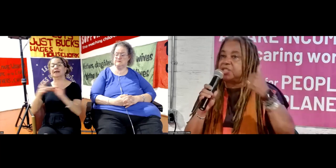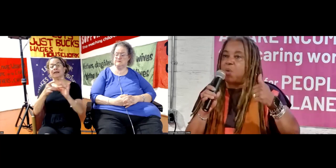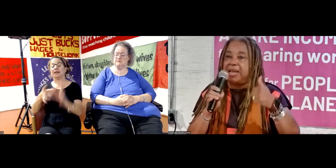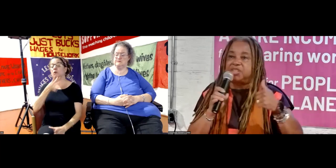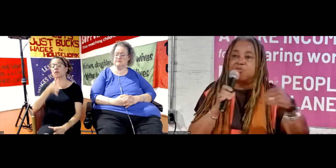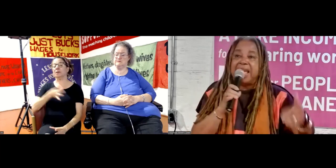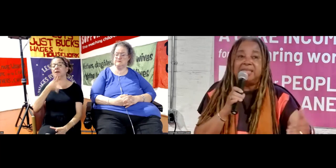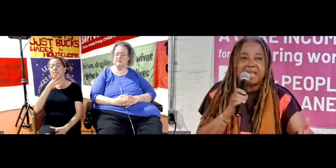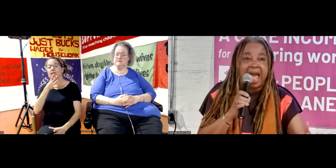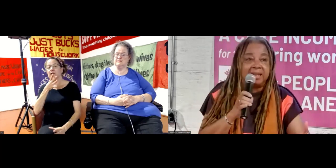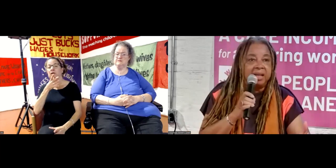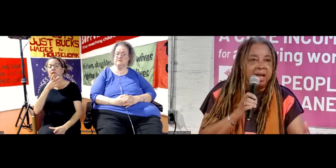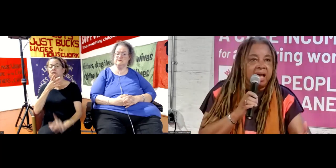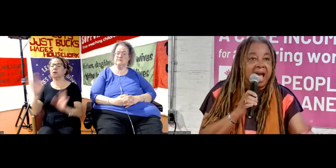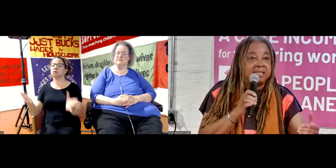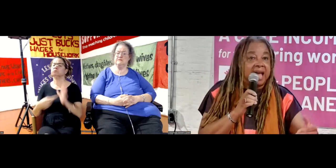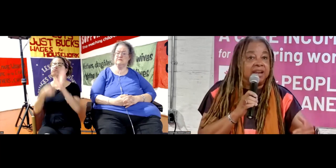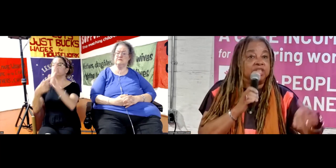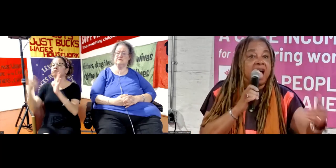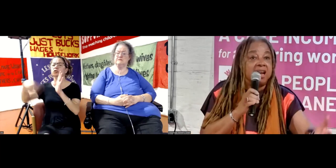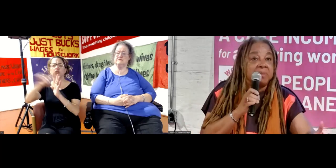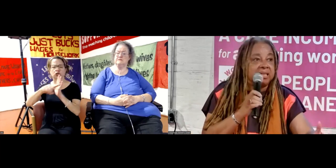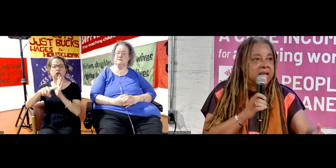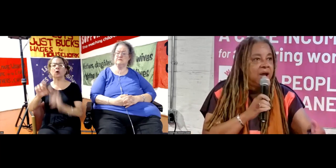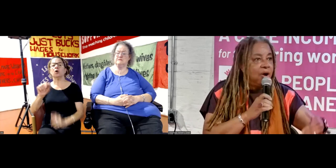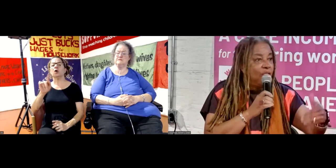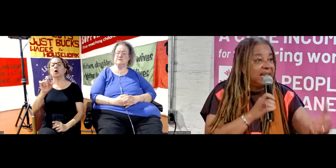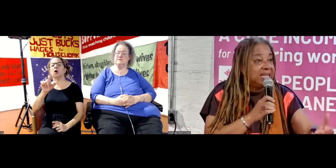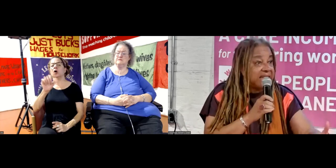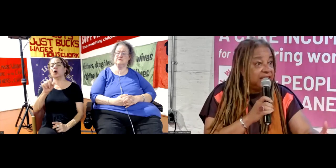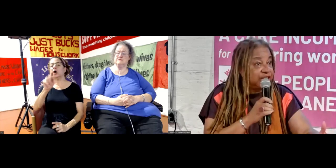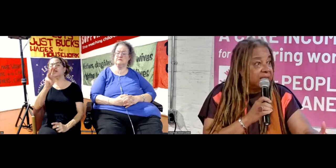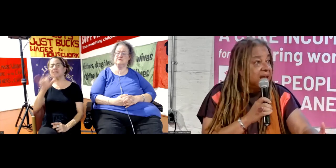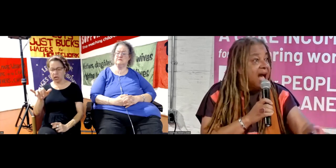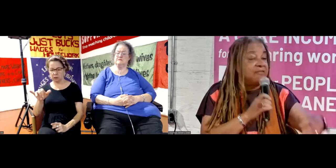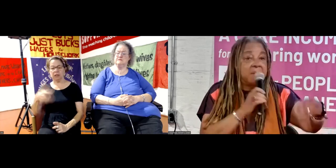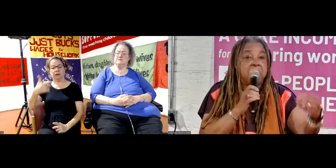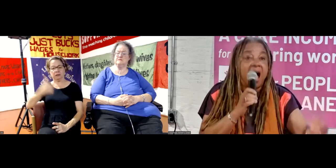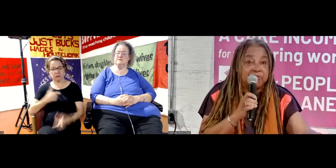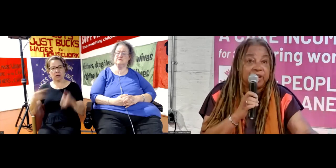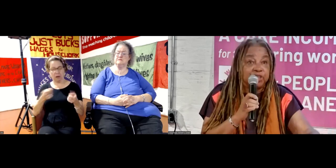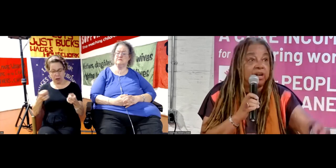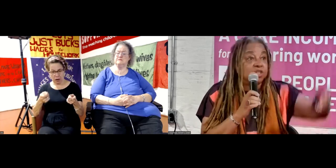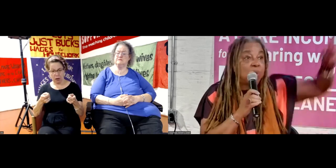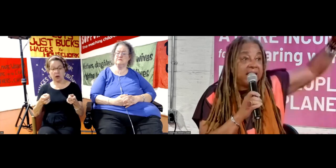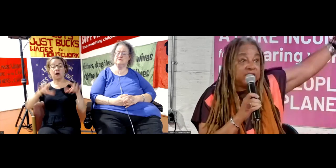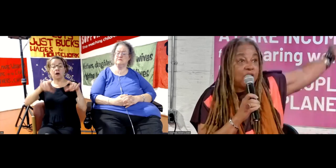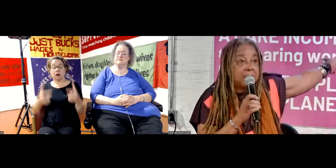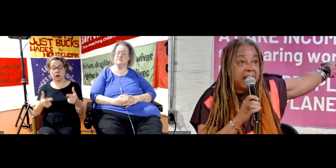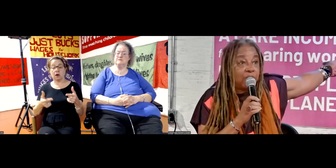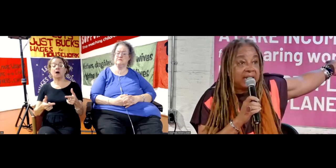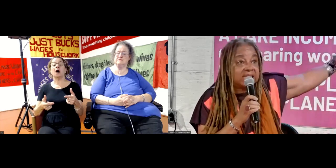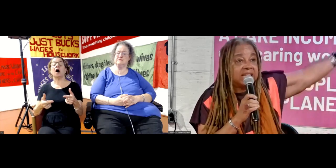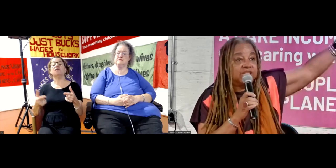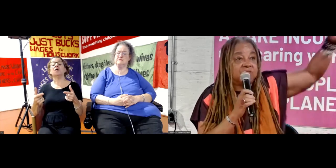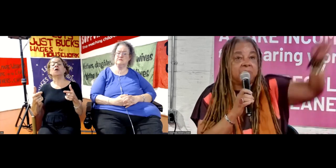So I just wanted to raise that as an autonomous organization of impoverished. You heard Swati talk